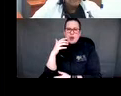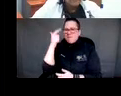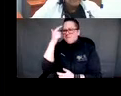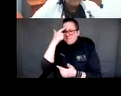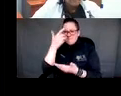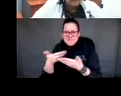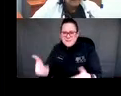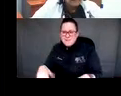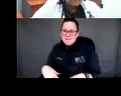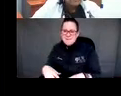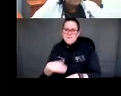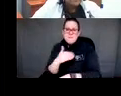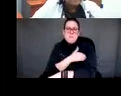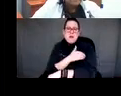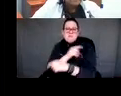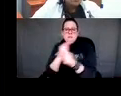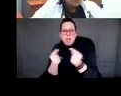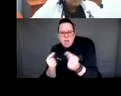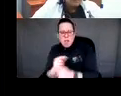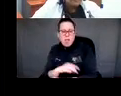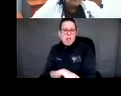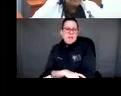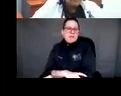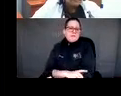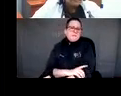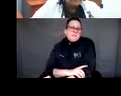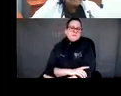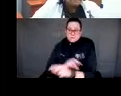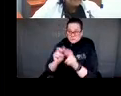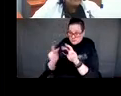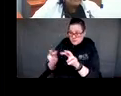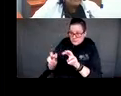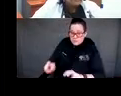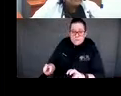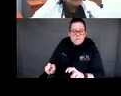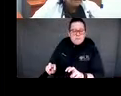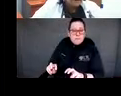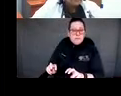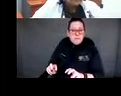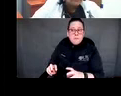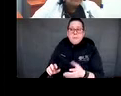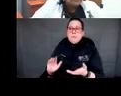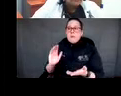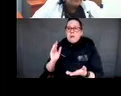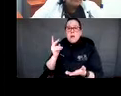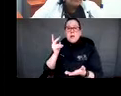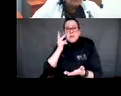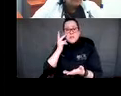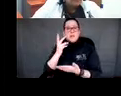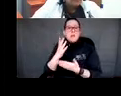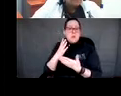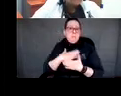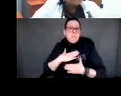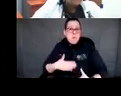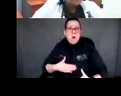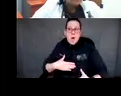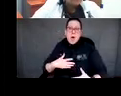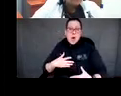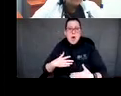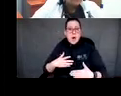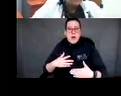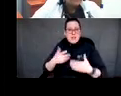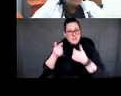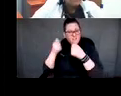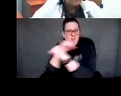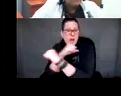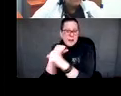any muscle aches, and you want to basically see that there is some reactogenicity. People are mounting an immune